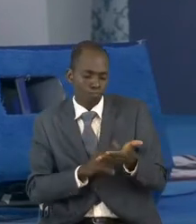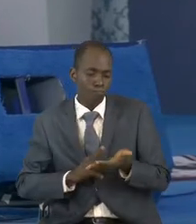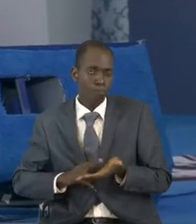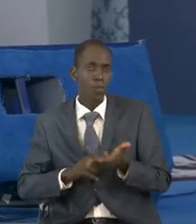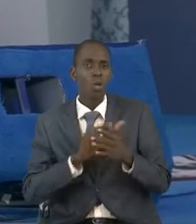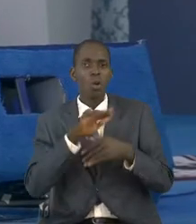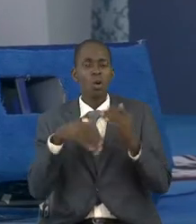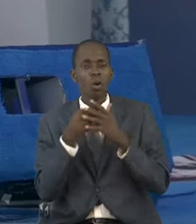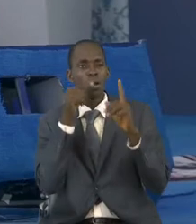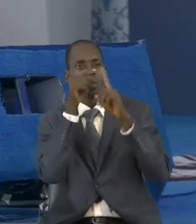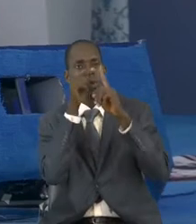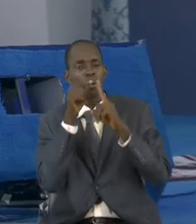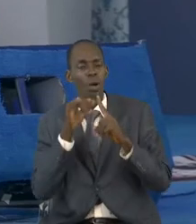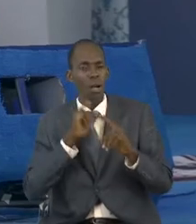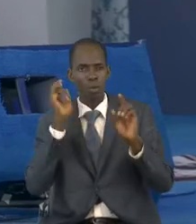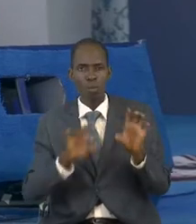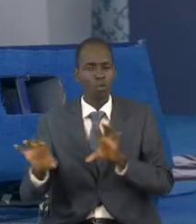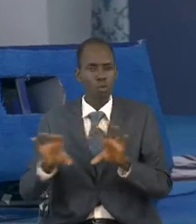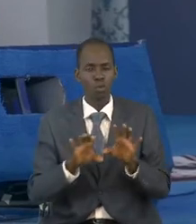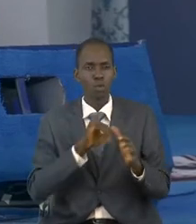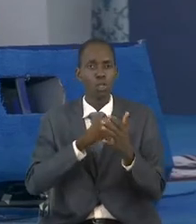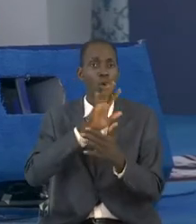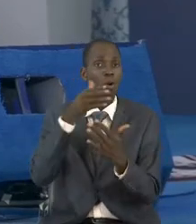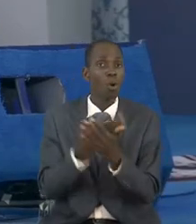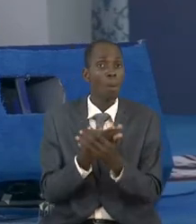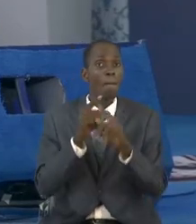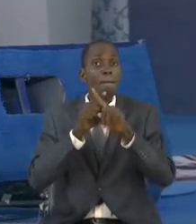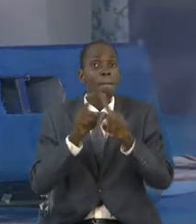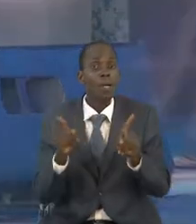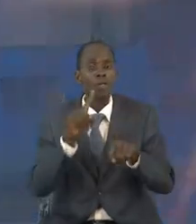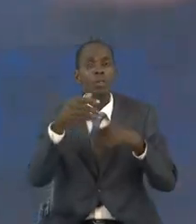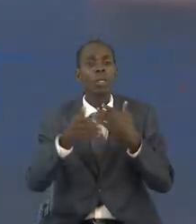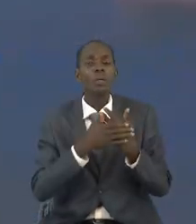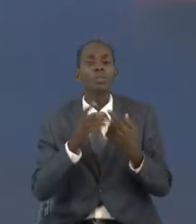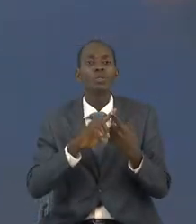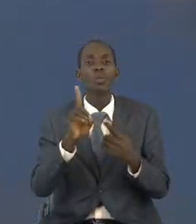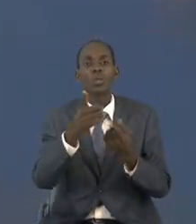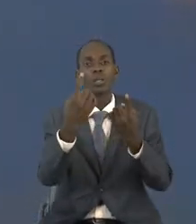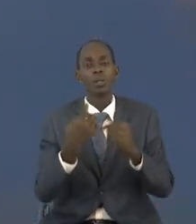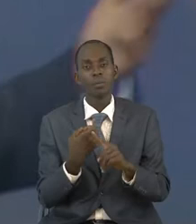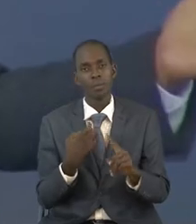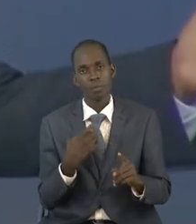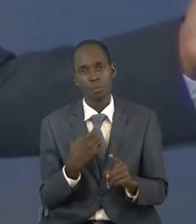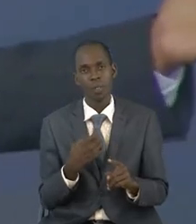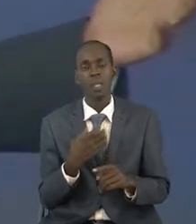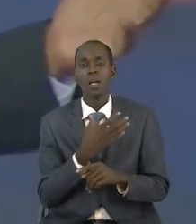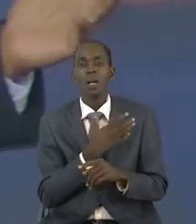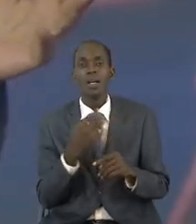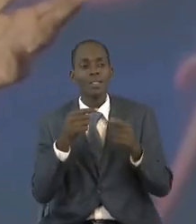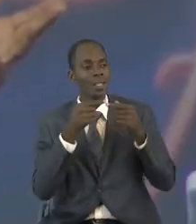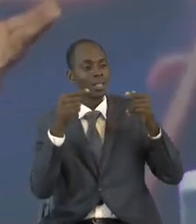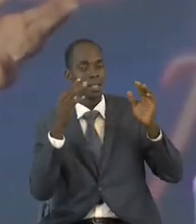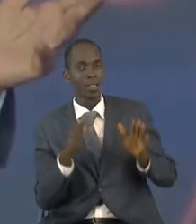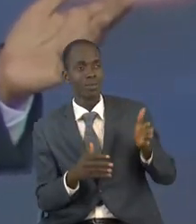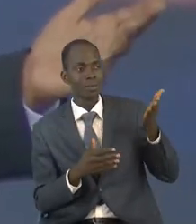I must carry it out. But you go back to where you came from. And the enemy knows all